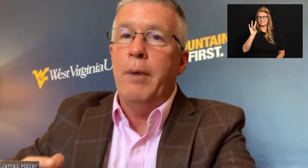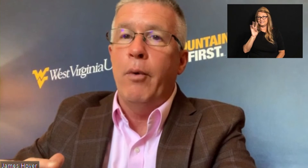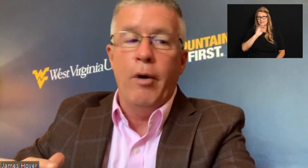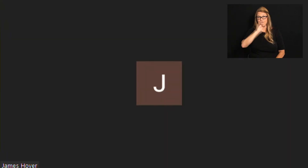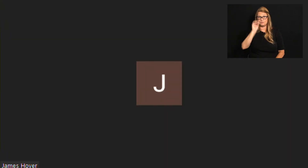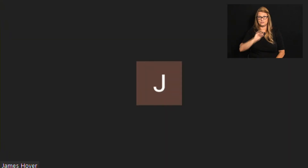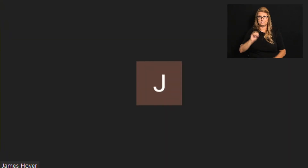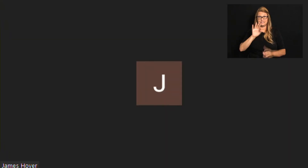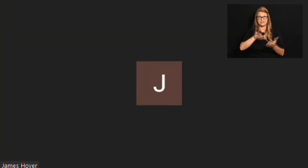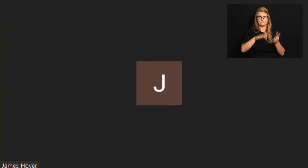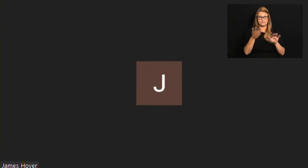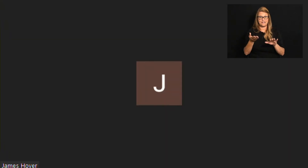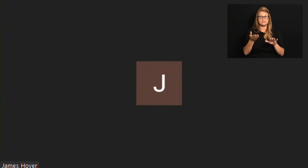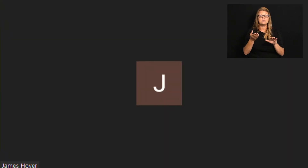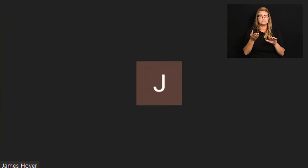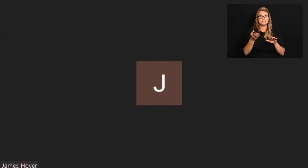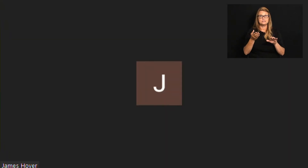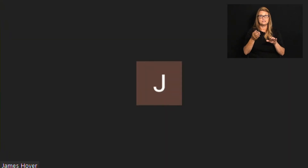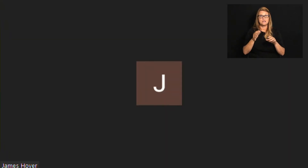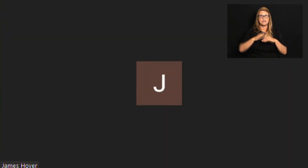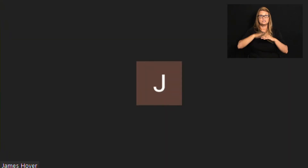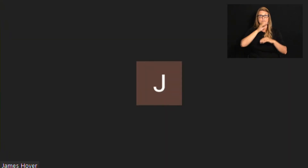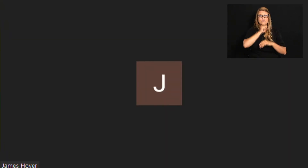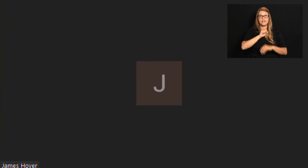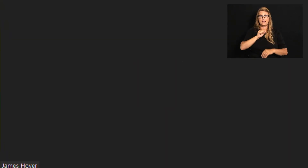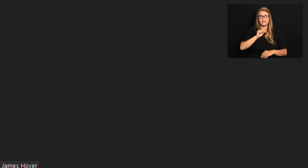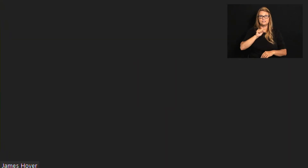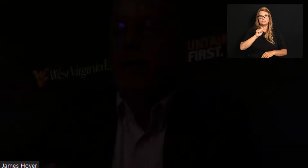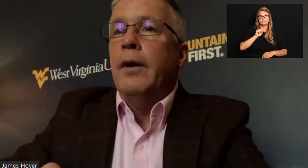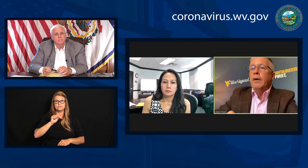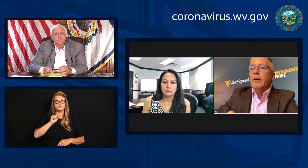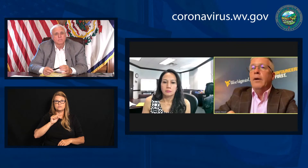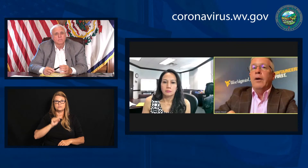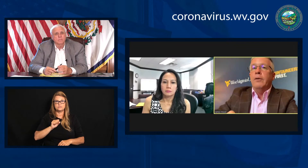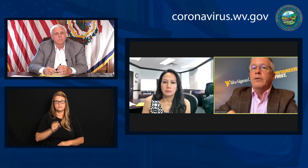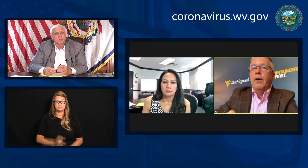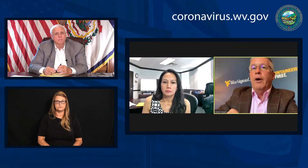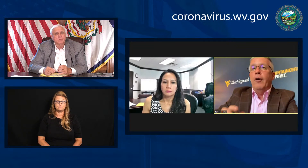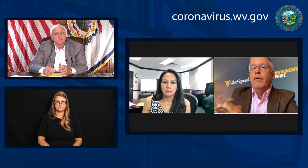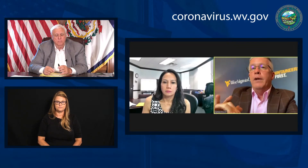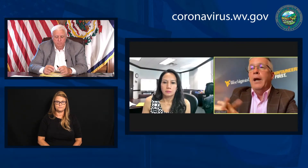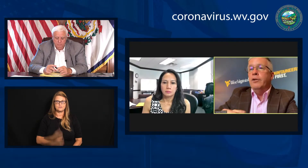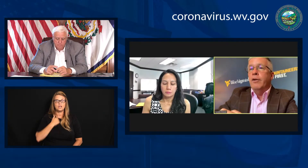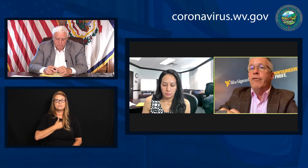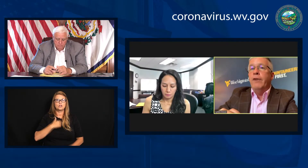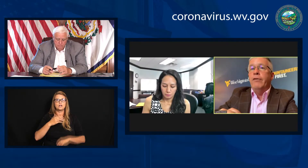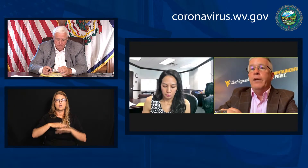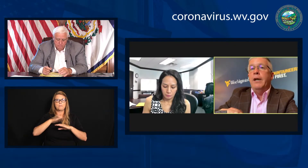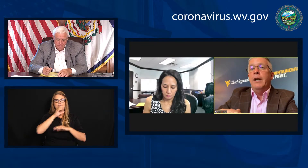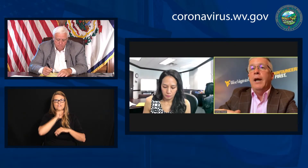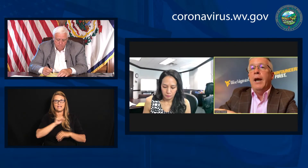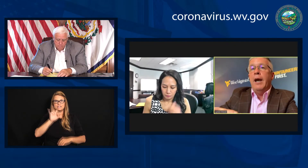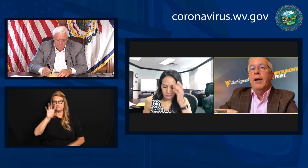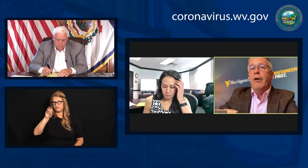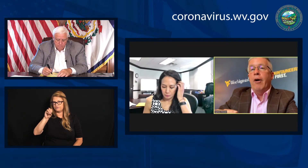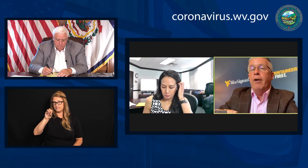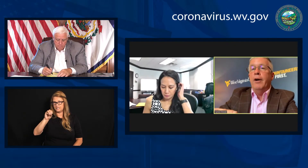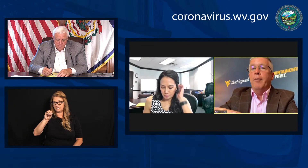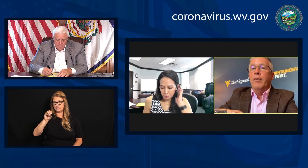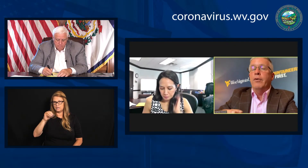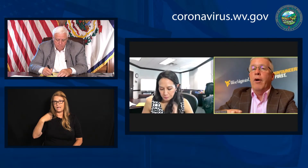are still people over the age. over the age of 50,